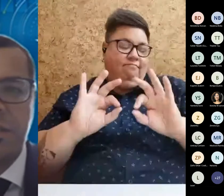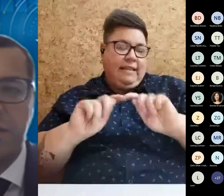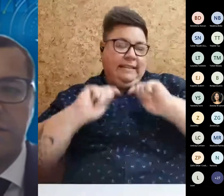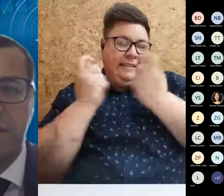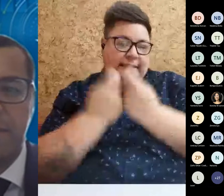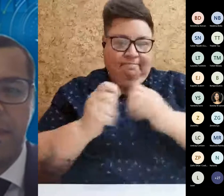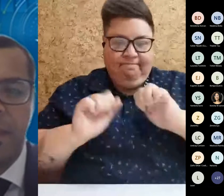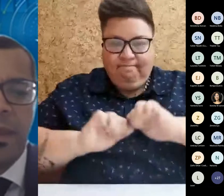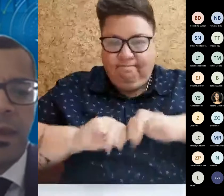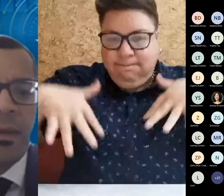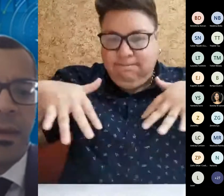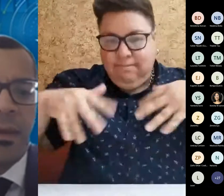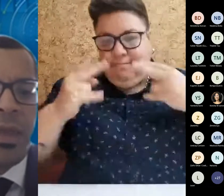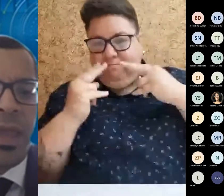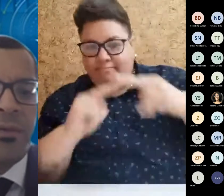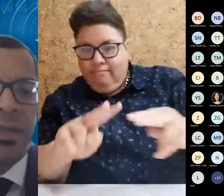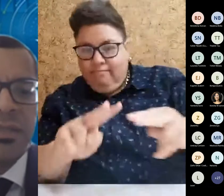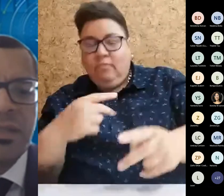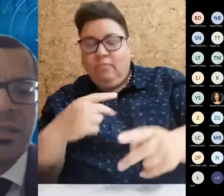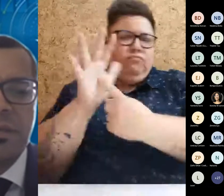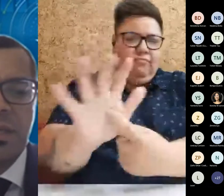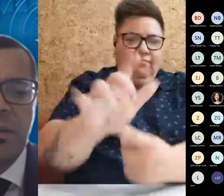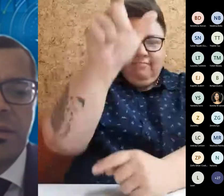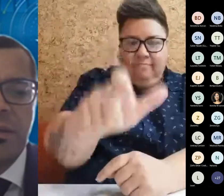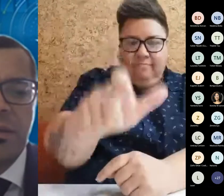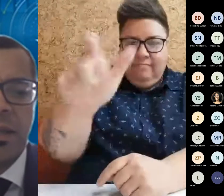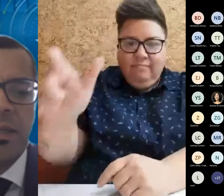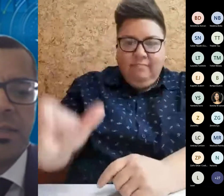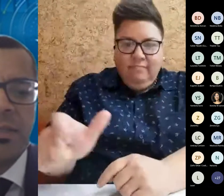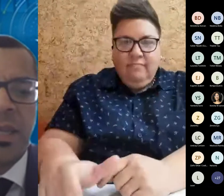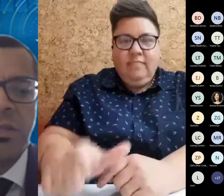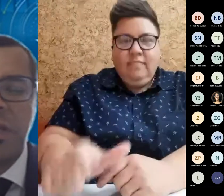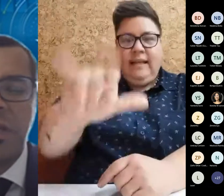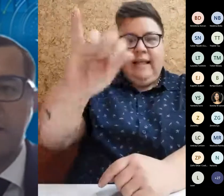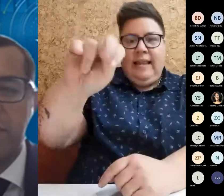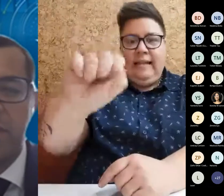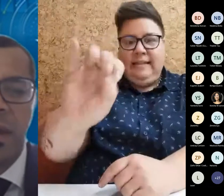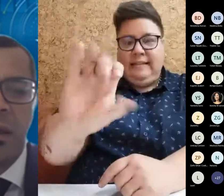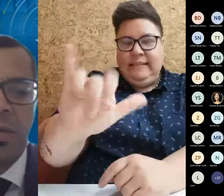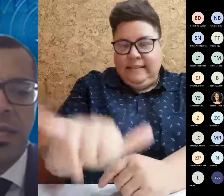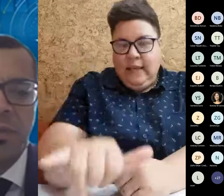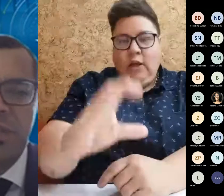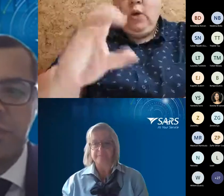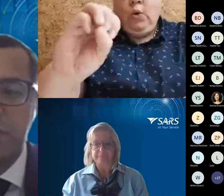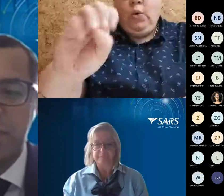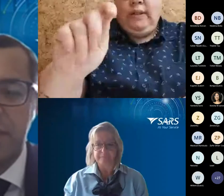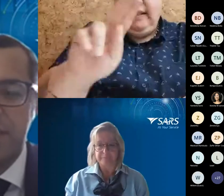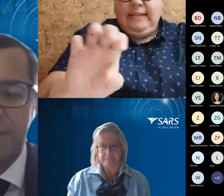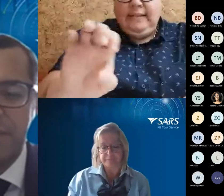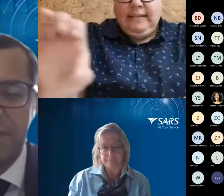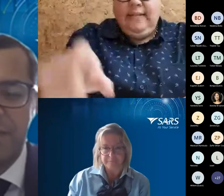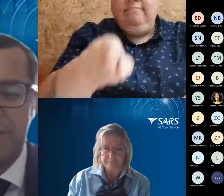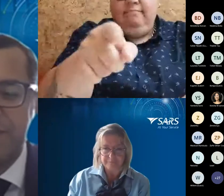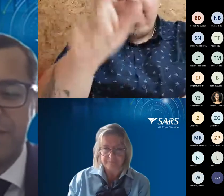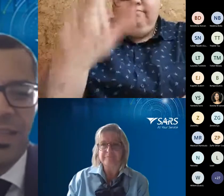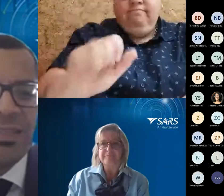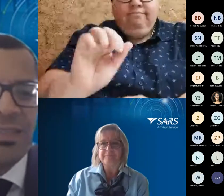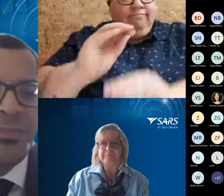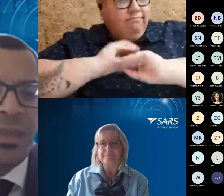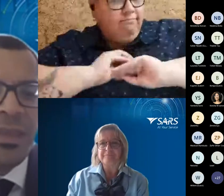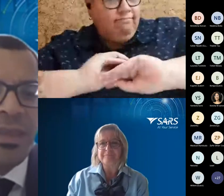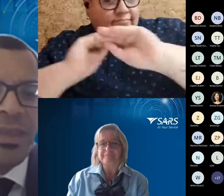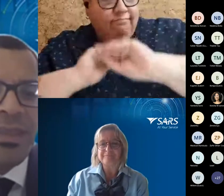first introduce them. We have Lindsay Kutsi, that is an educator from our tax-based broadening team. Good